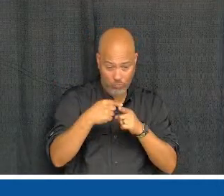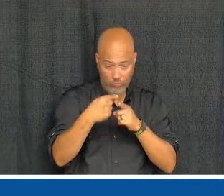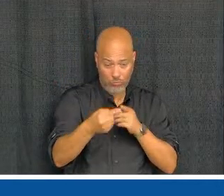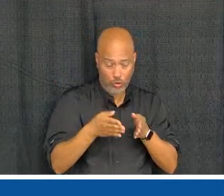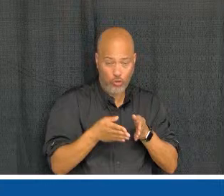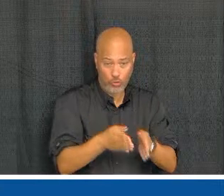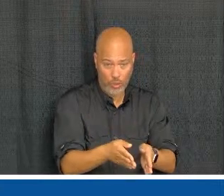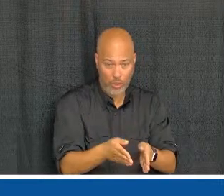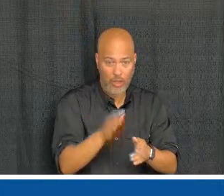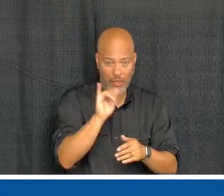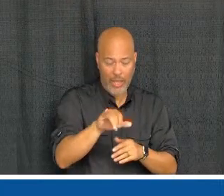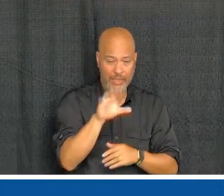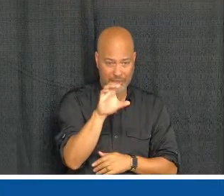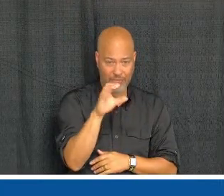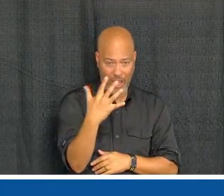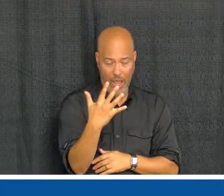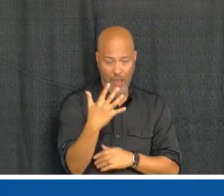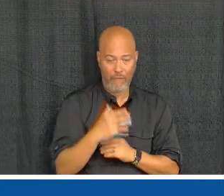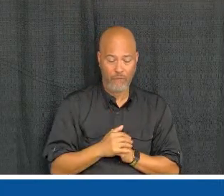street is C5.